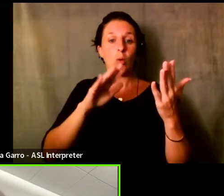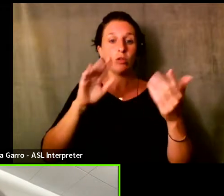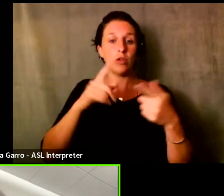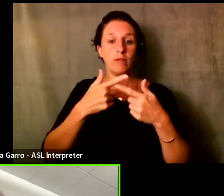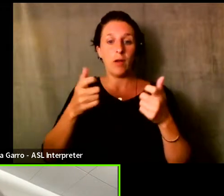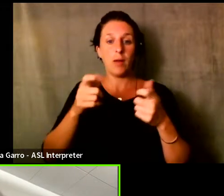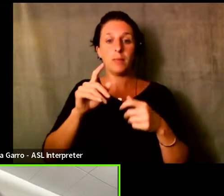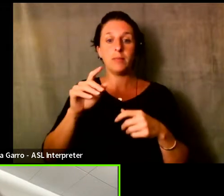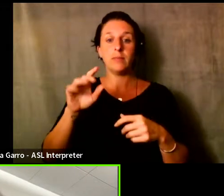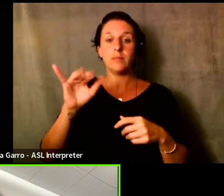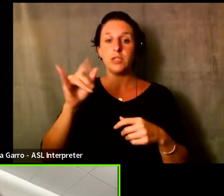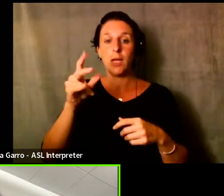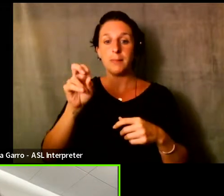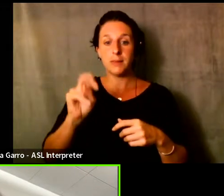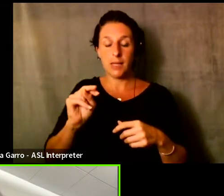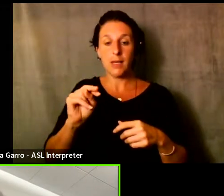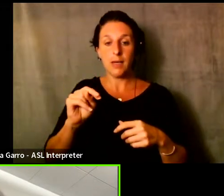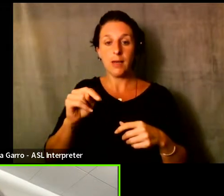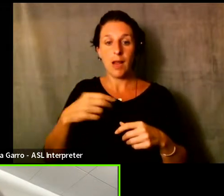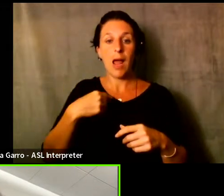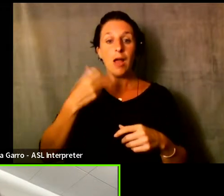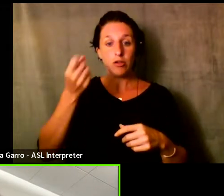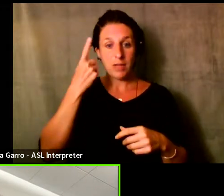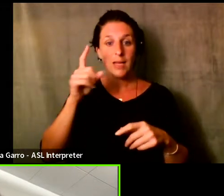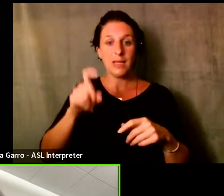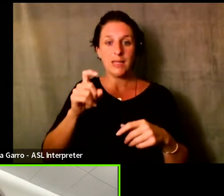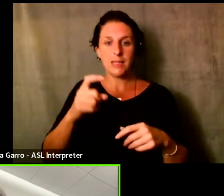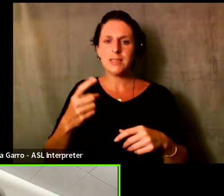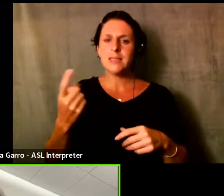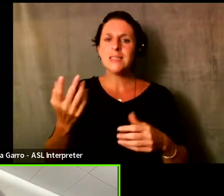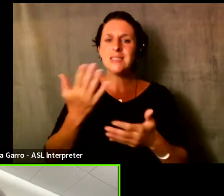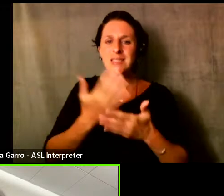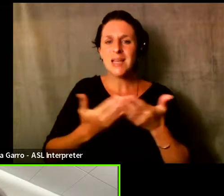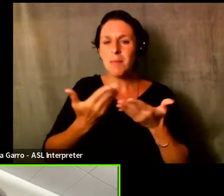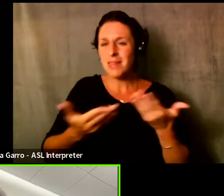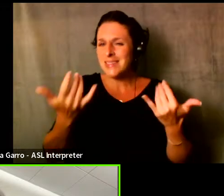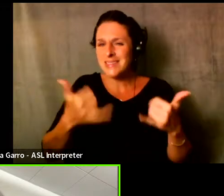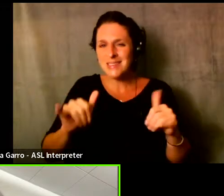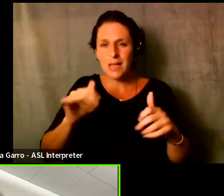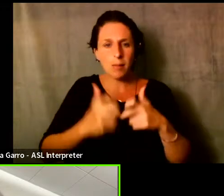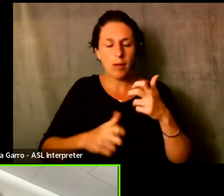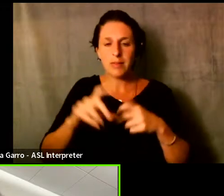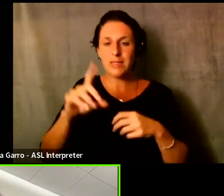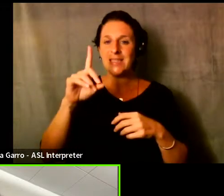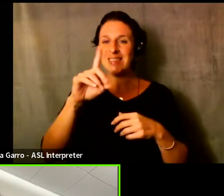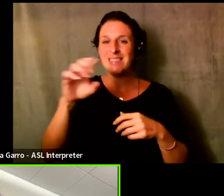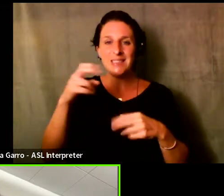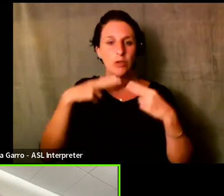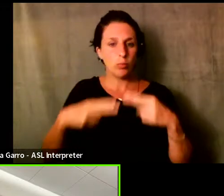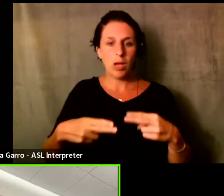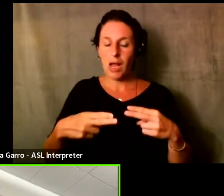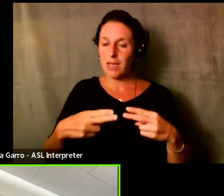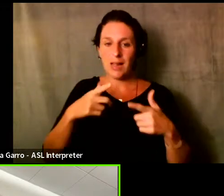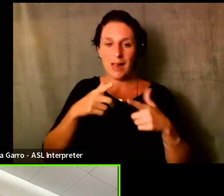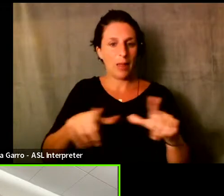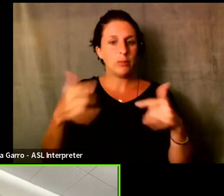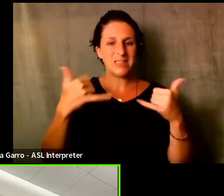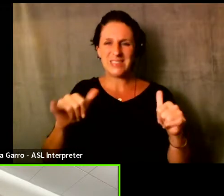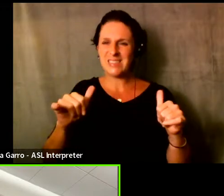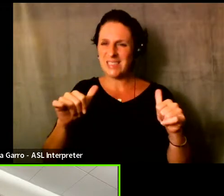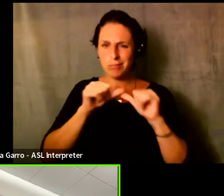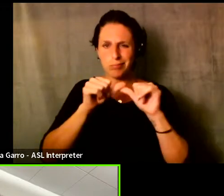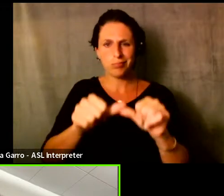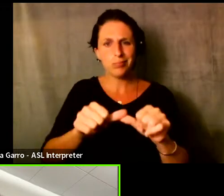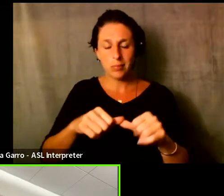do understand the need to say, okay, some things are still a problem. Dehumanizing language is still pervasive. But I want to